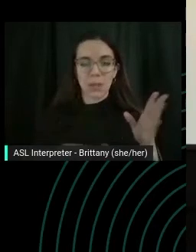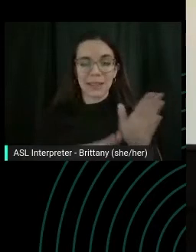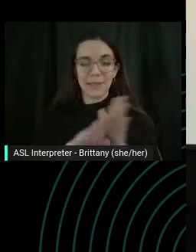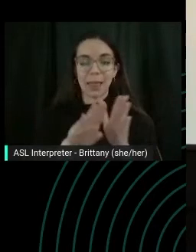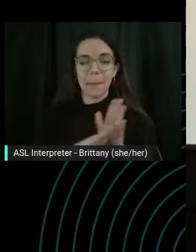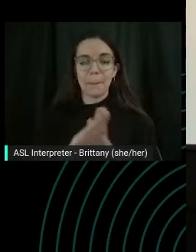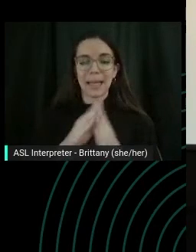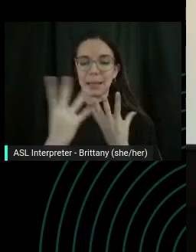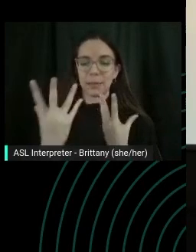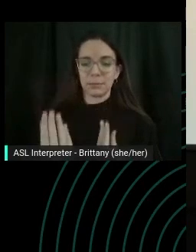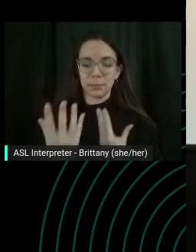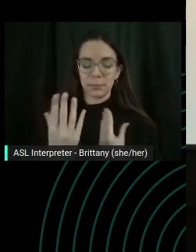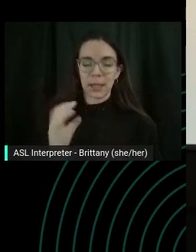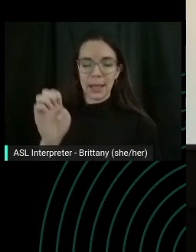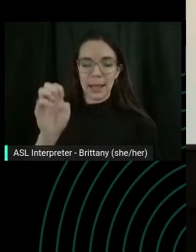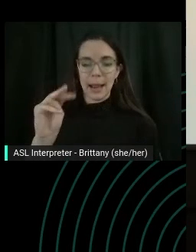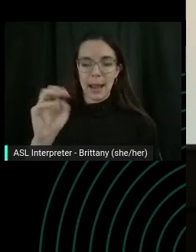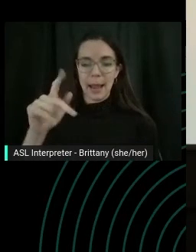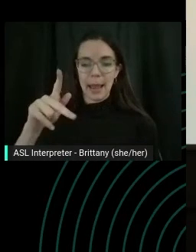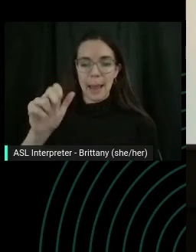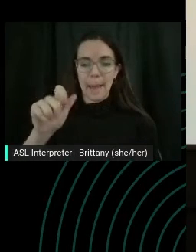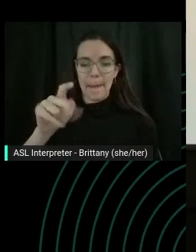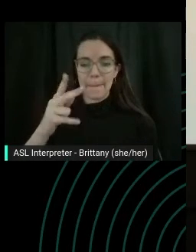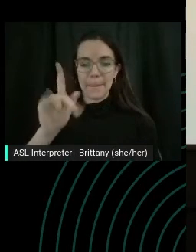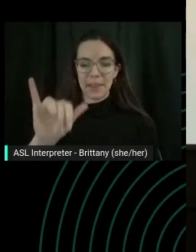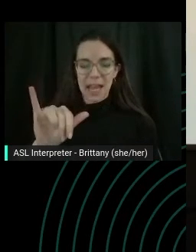is a key skill that we've all